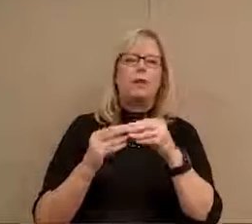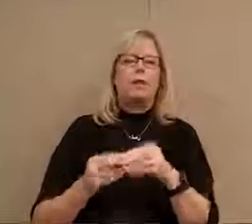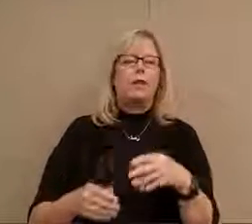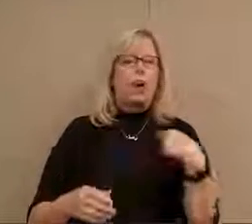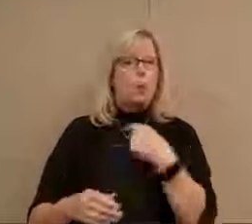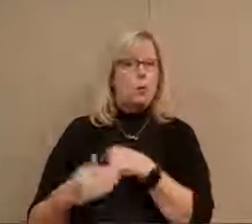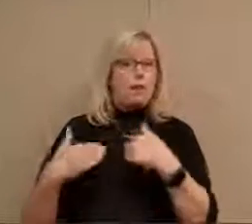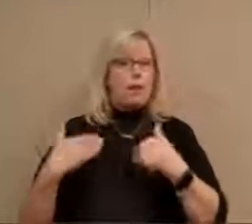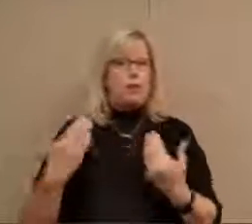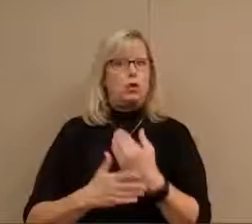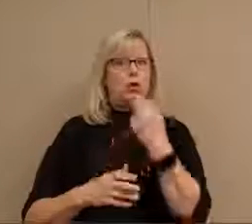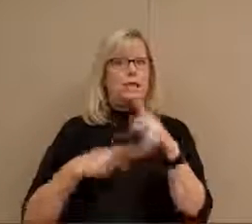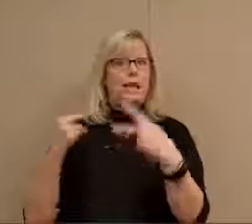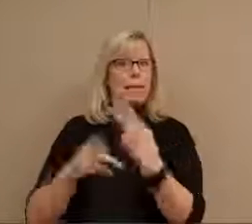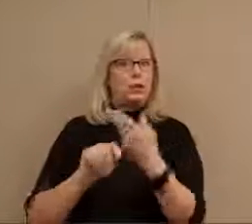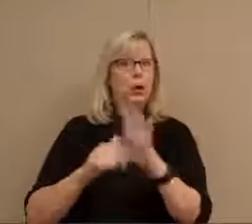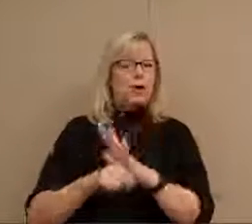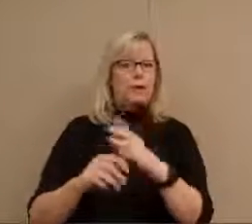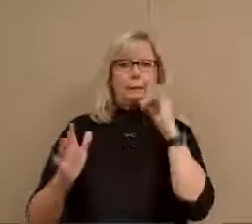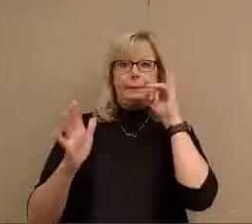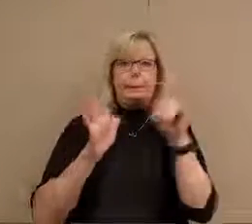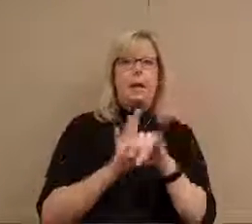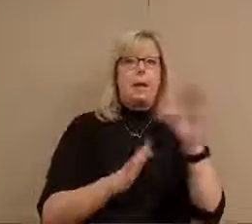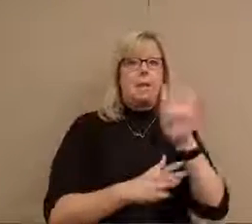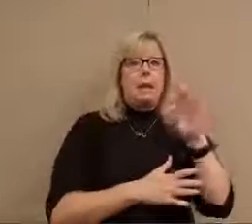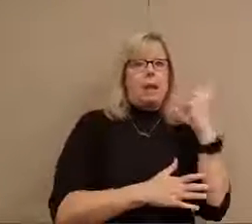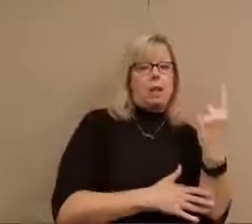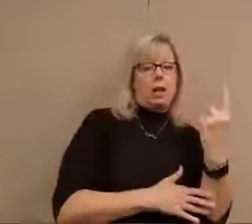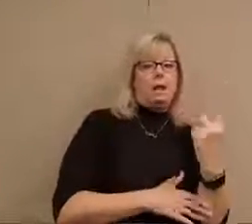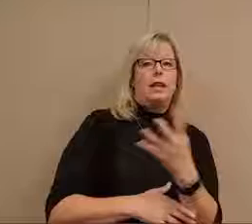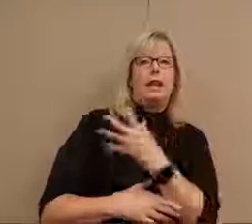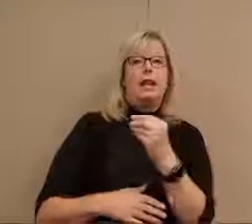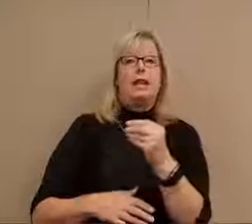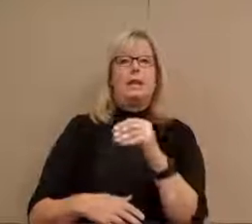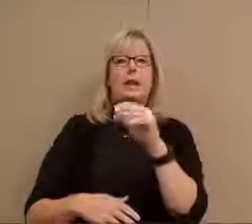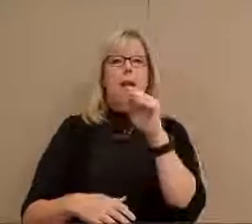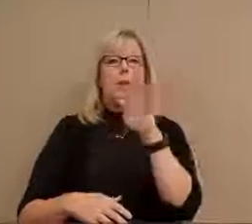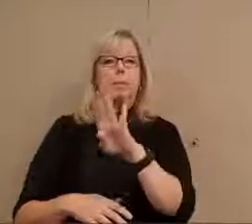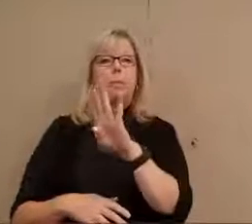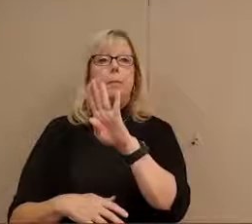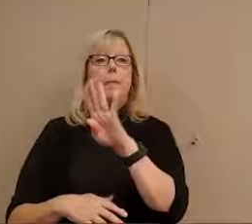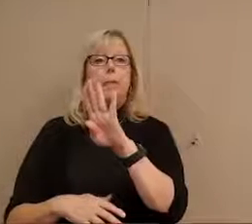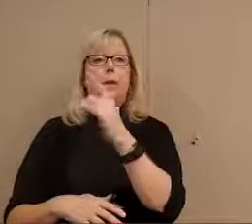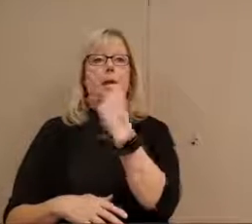2 new variants identified, B1 and